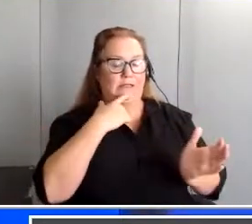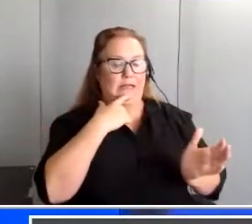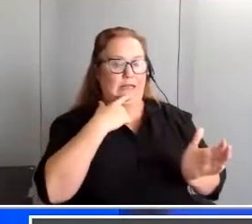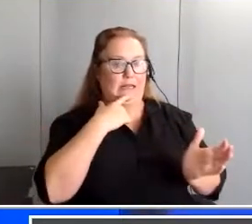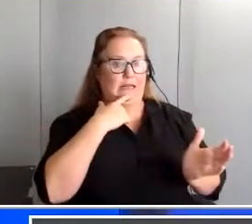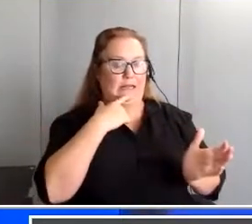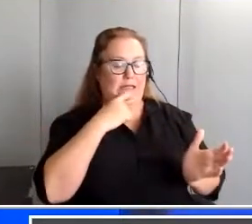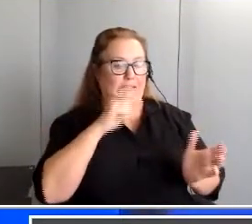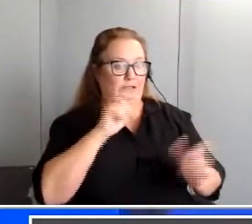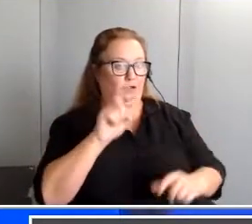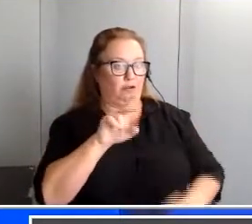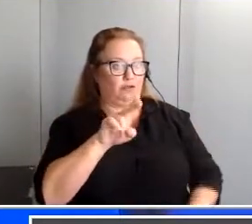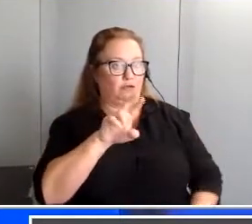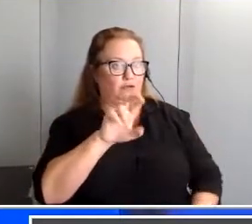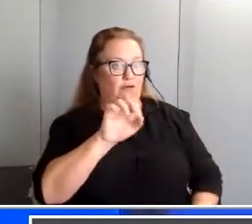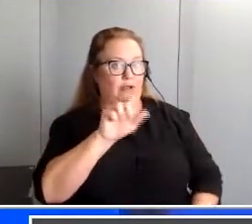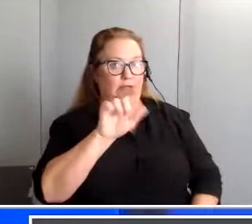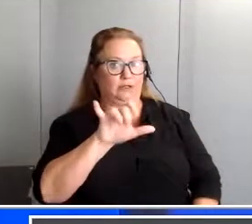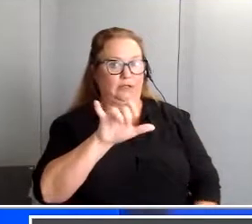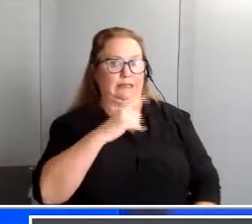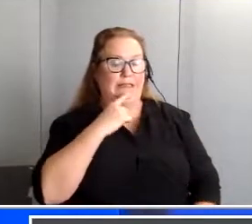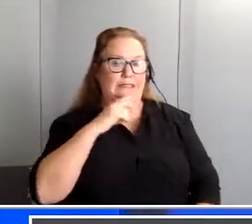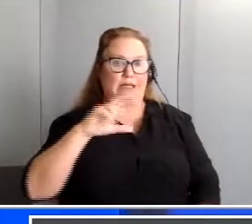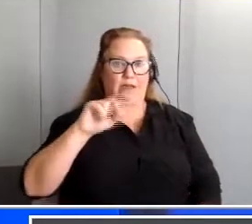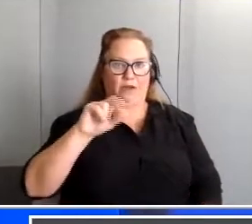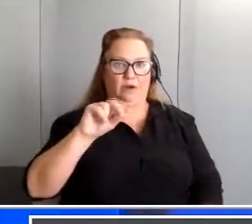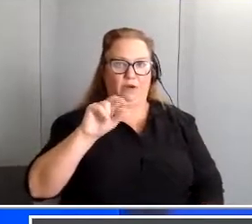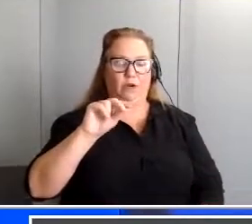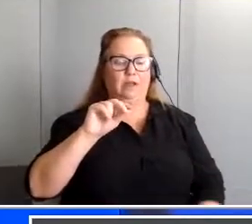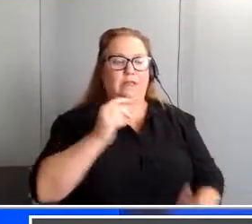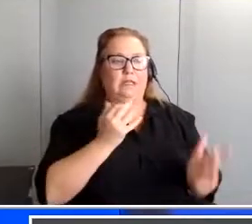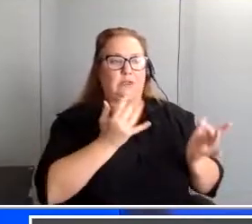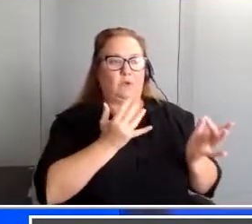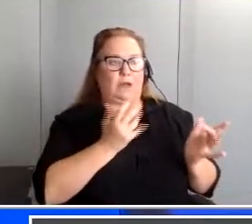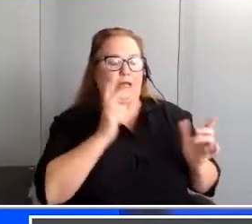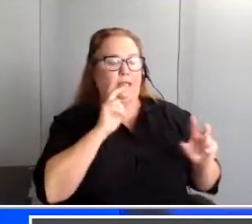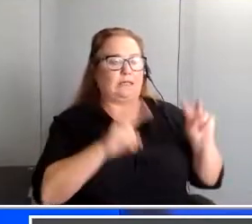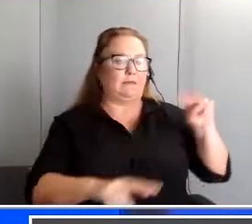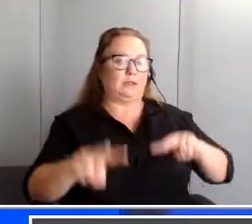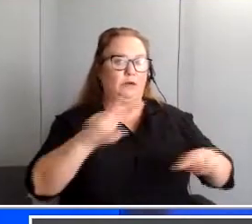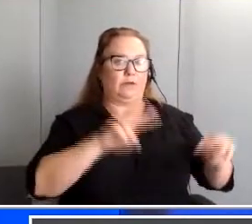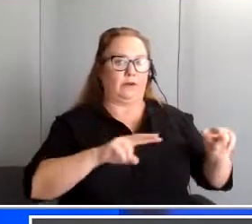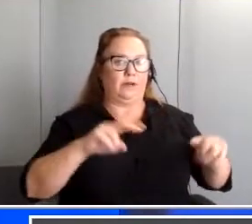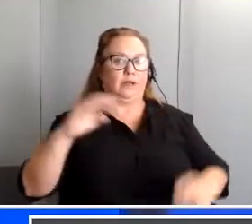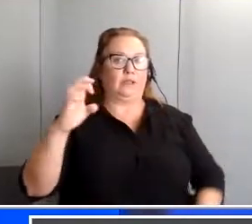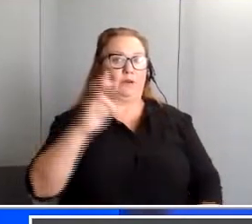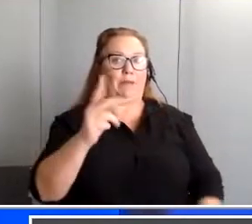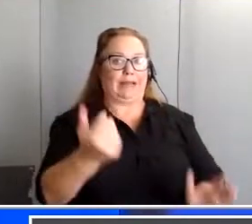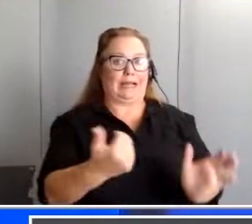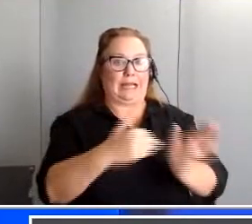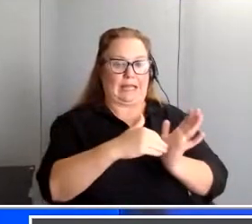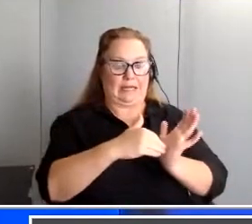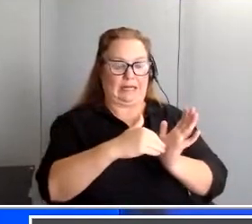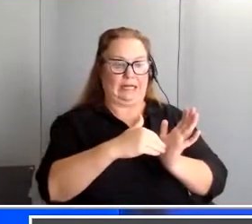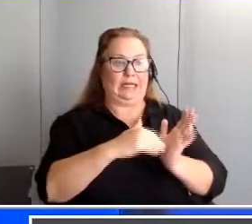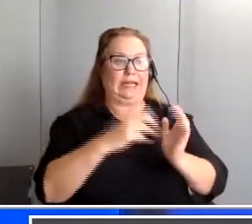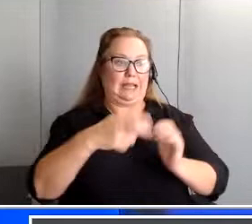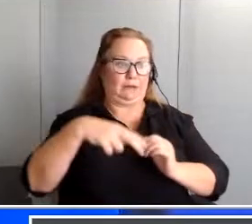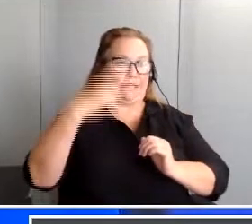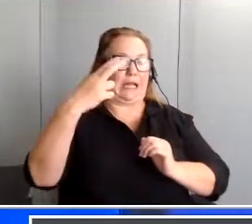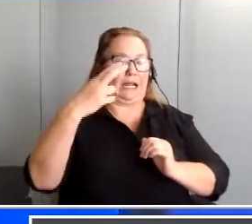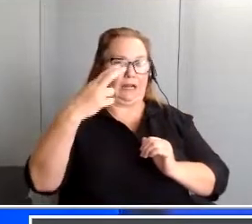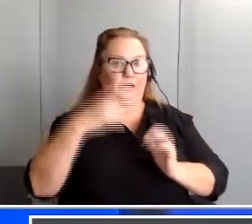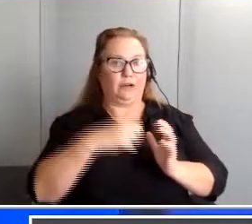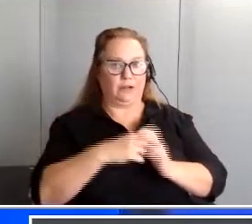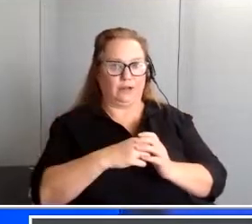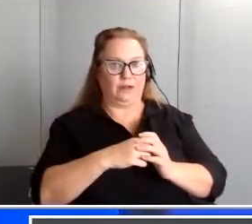to urologist? And it was like, no, let's wait, let's kind of observe it. So when I went back again, it was even higher.